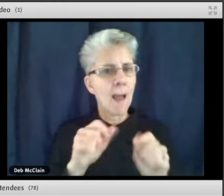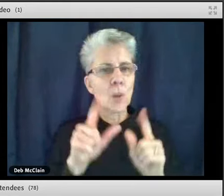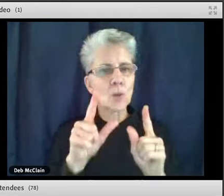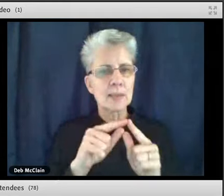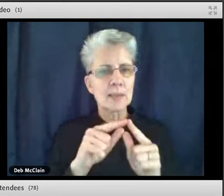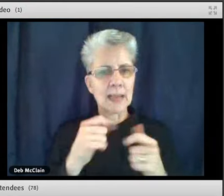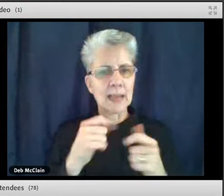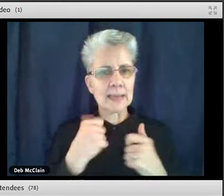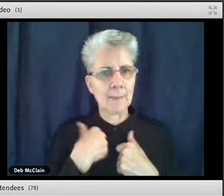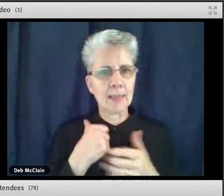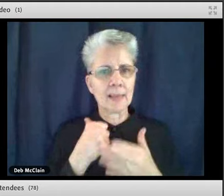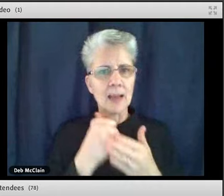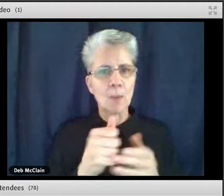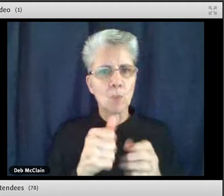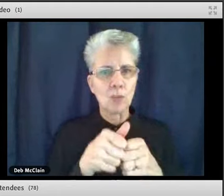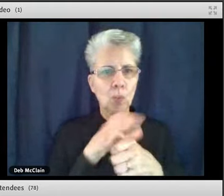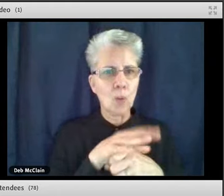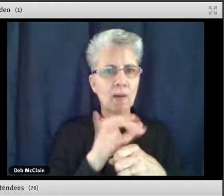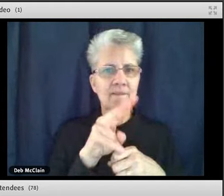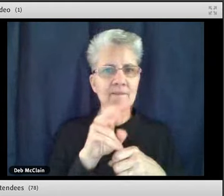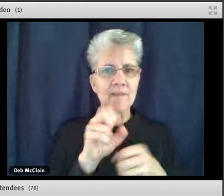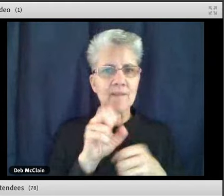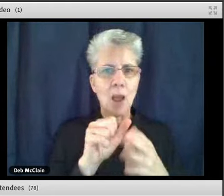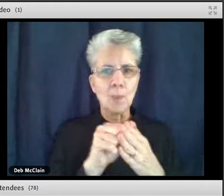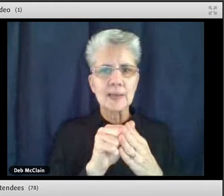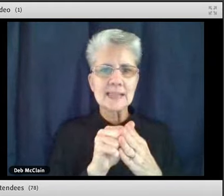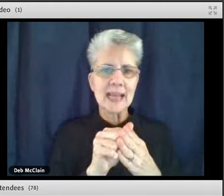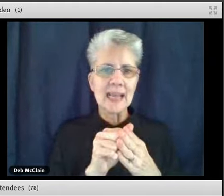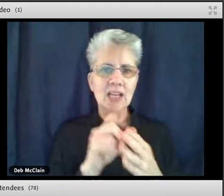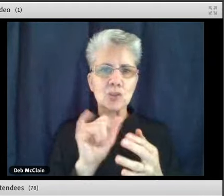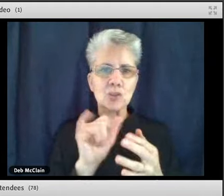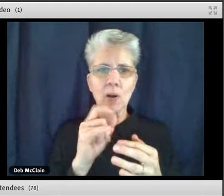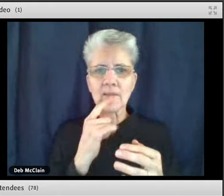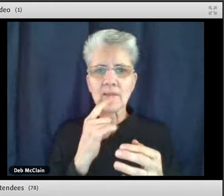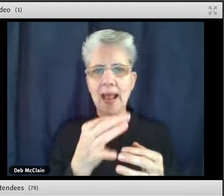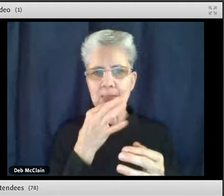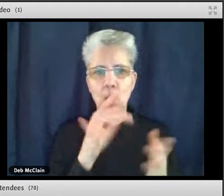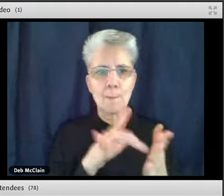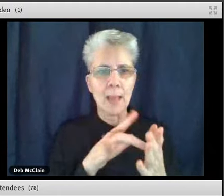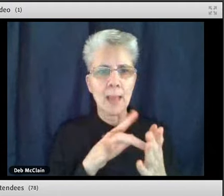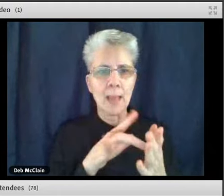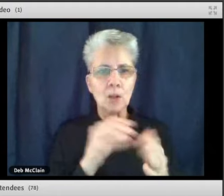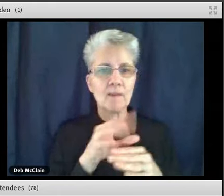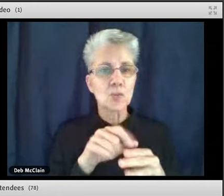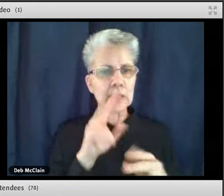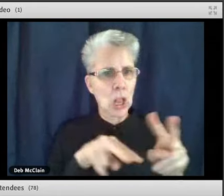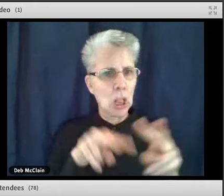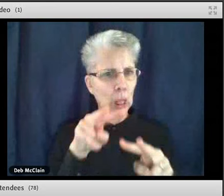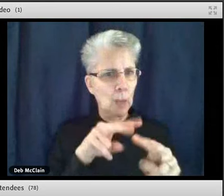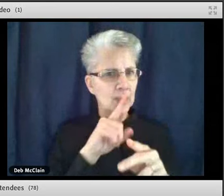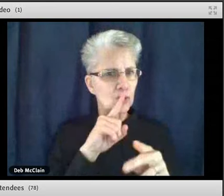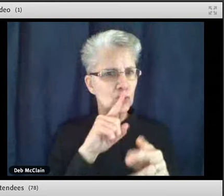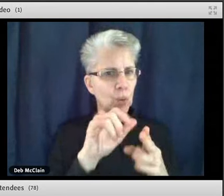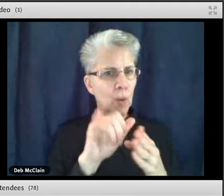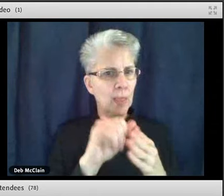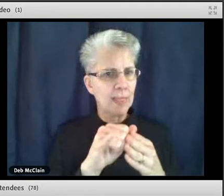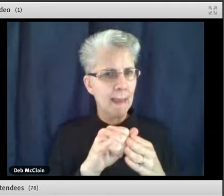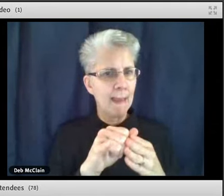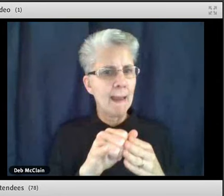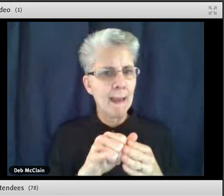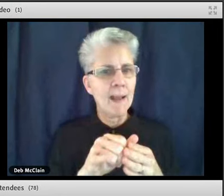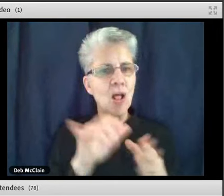also LinkedIn, even without an account, this is me, it will give you a ton of information about people. So you can check to see if they're real. The